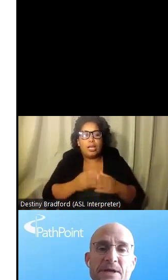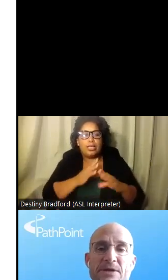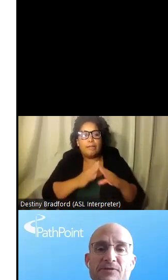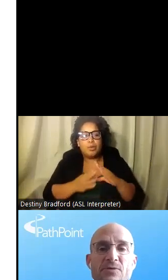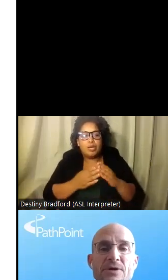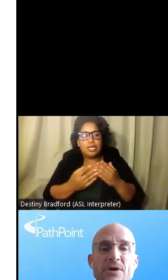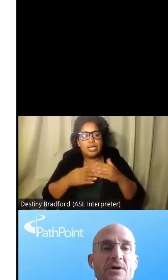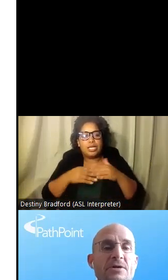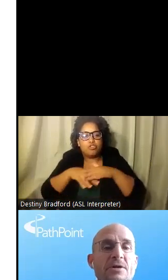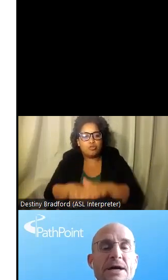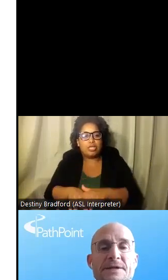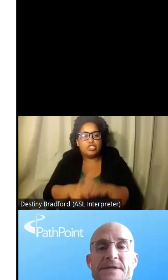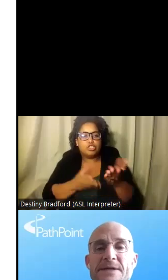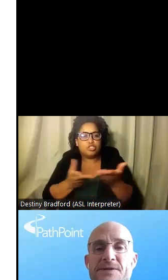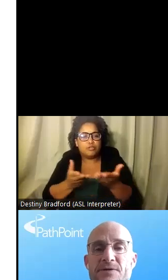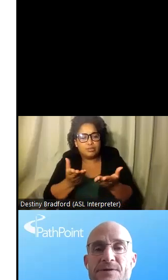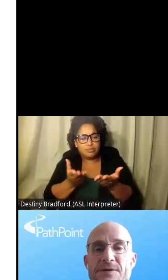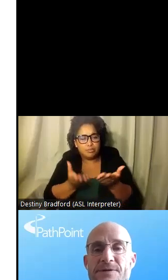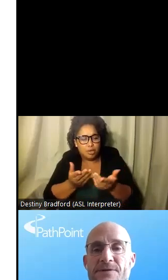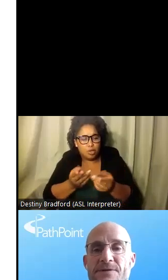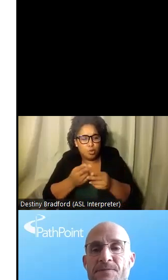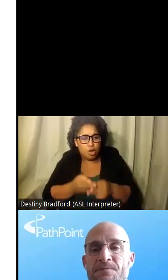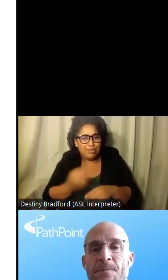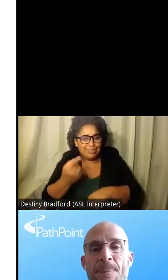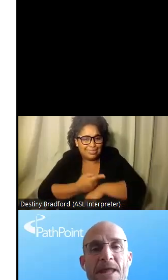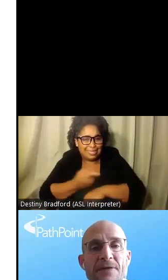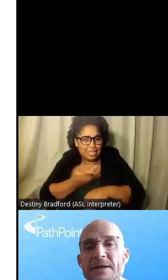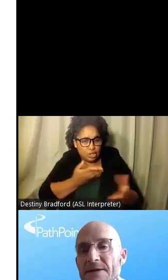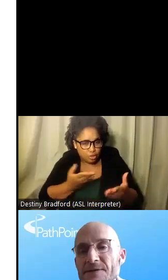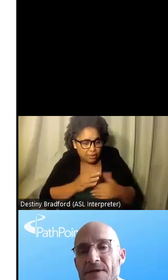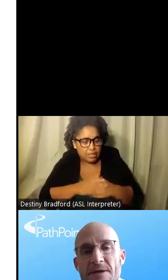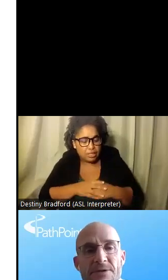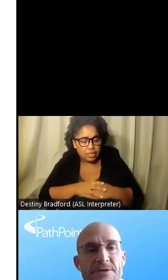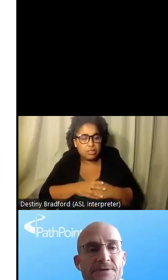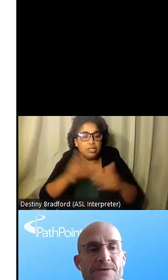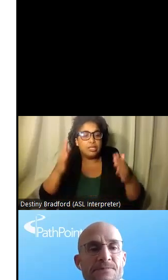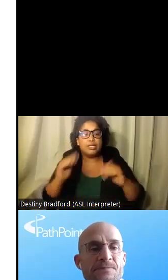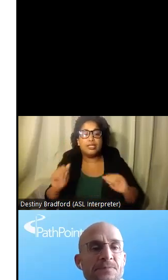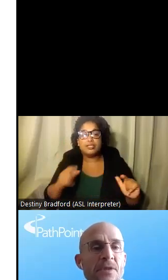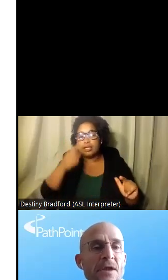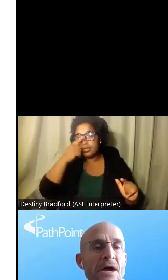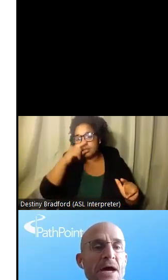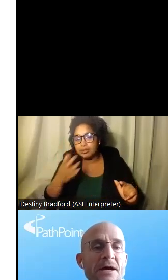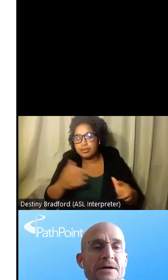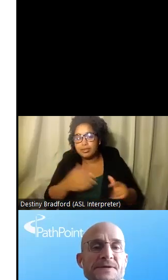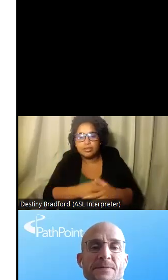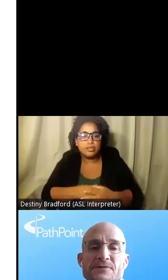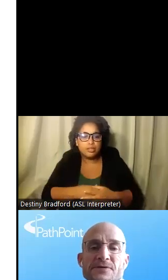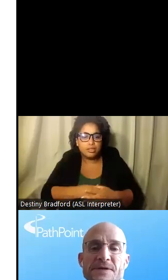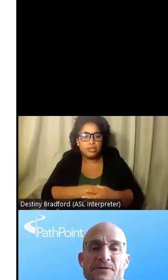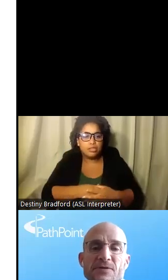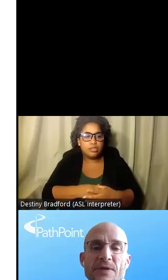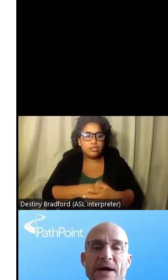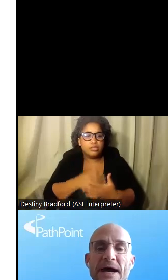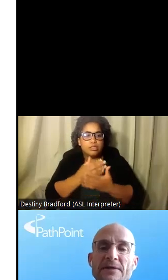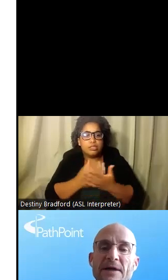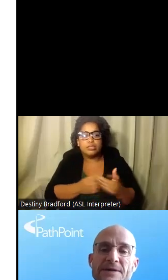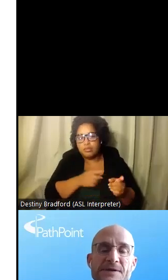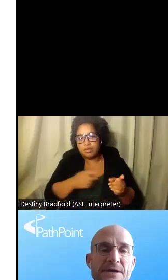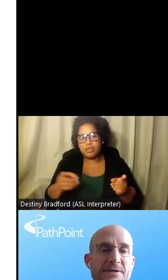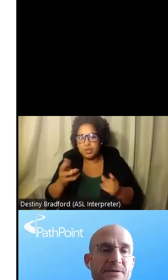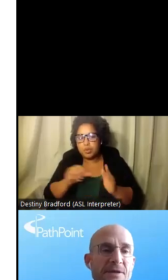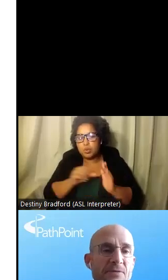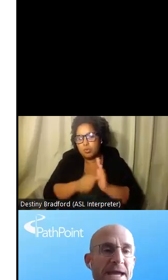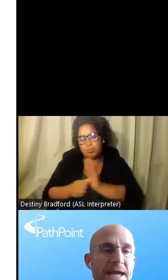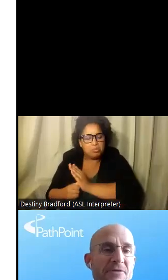services, and many of you would call day services. And then next slide, please. Some of just a few of the